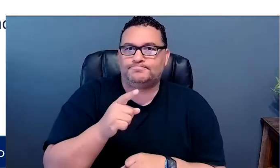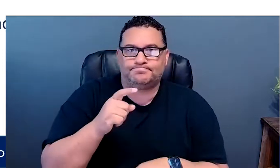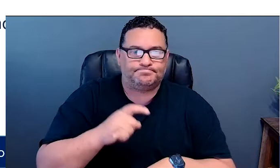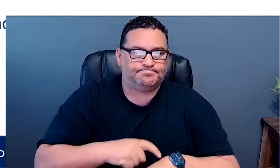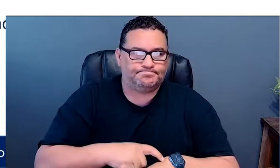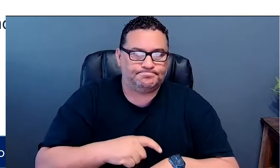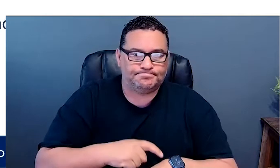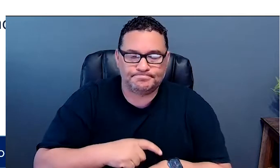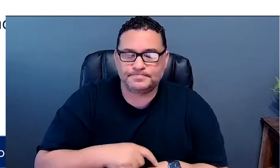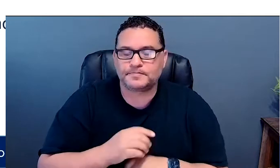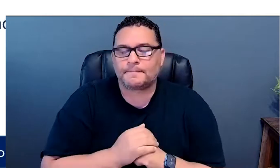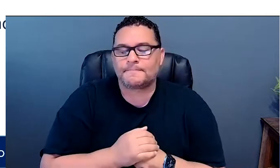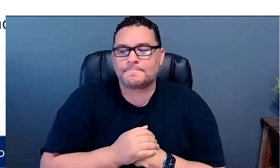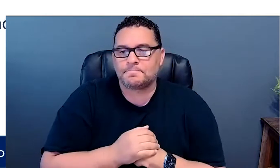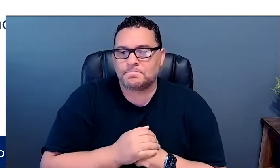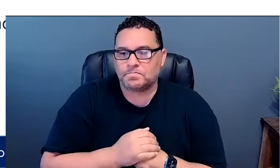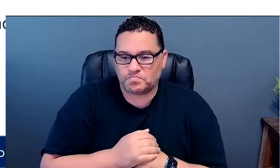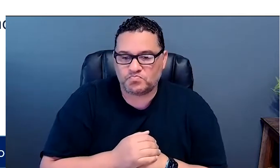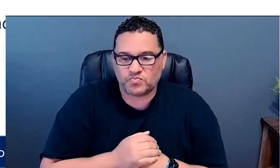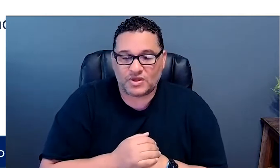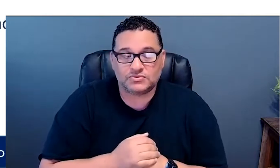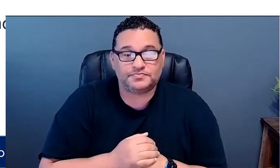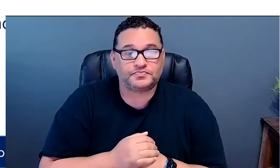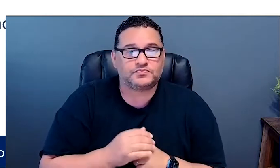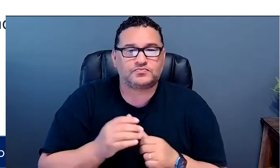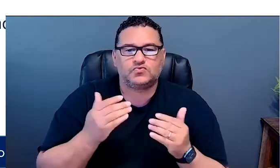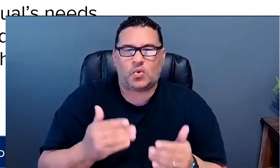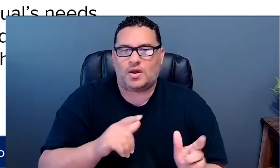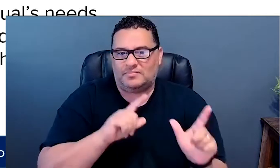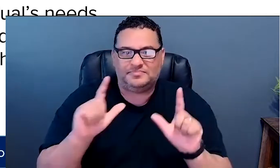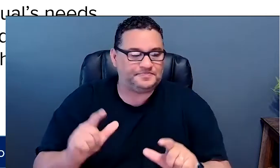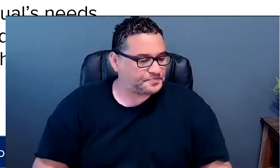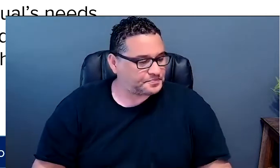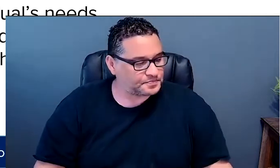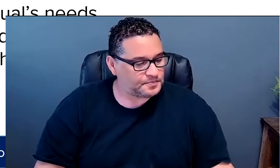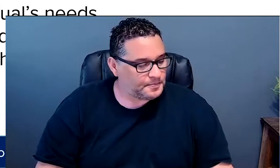conscientious about our time. And so why don't you advance the slide, please?